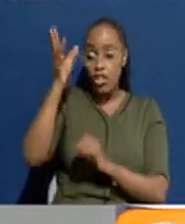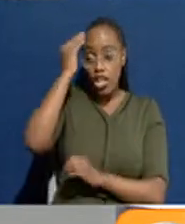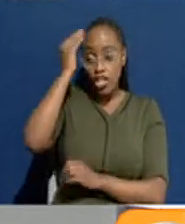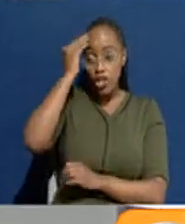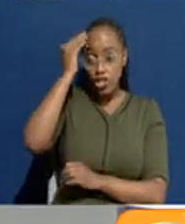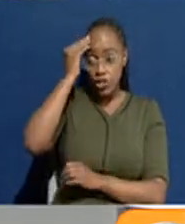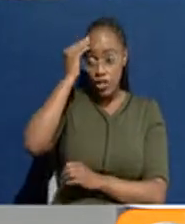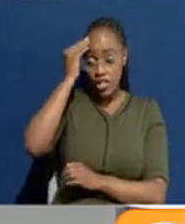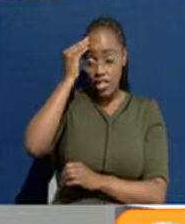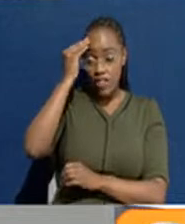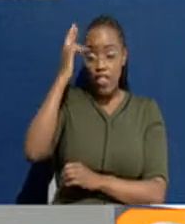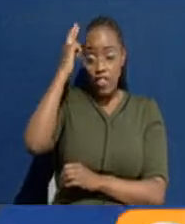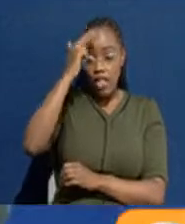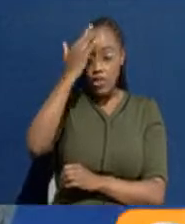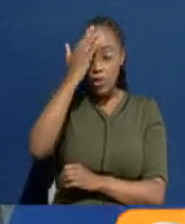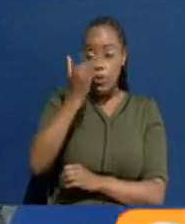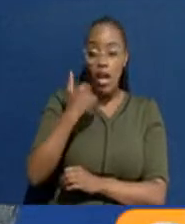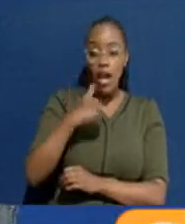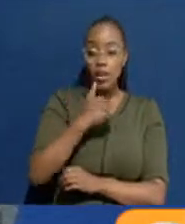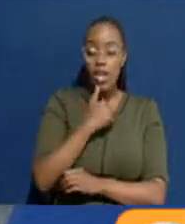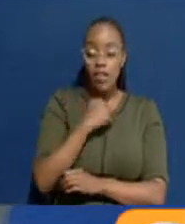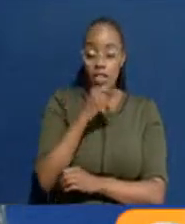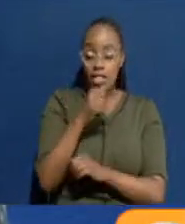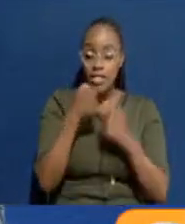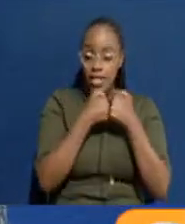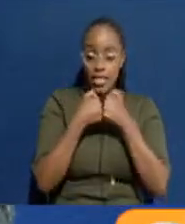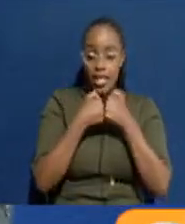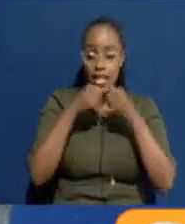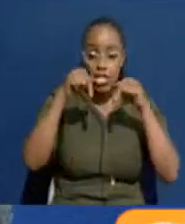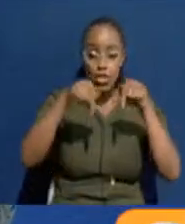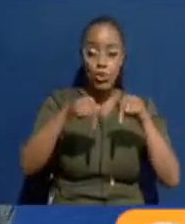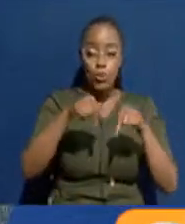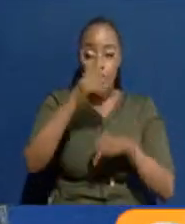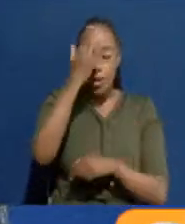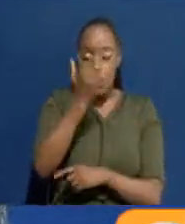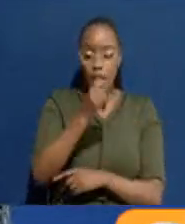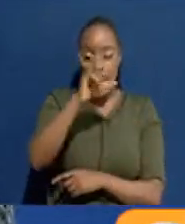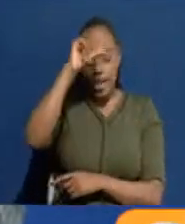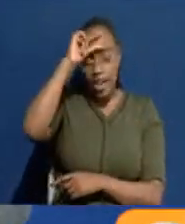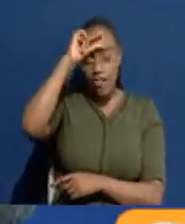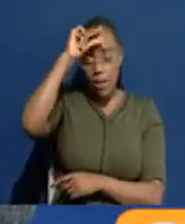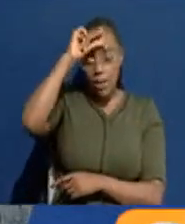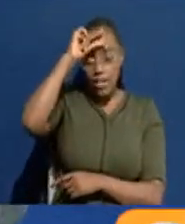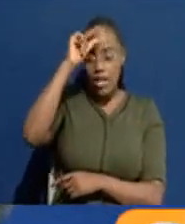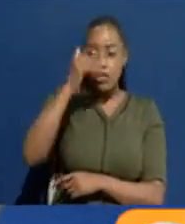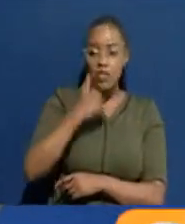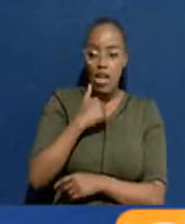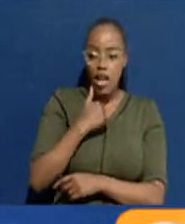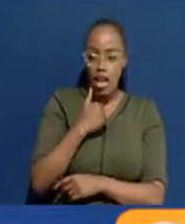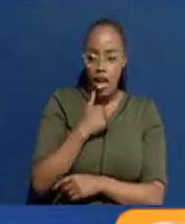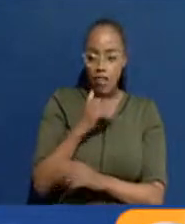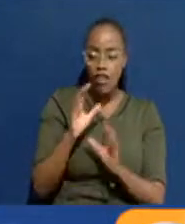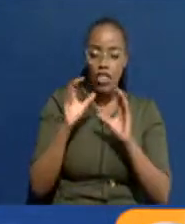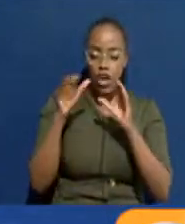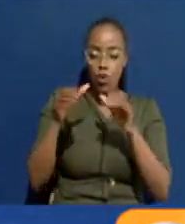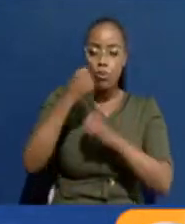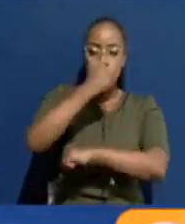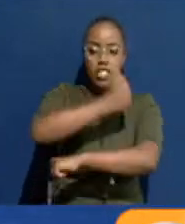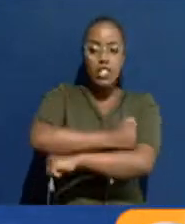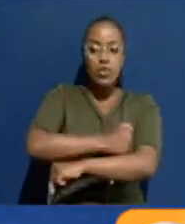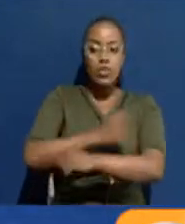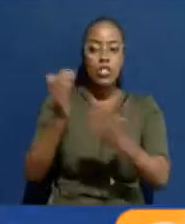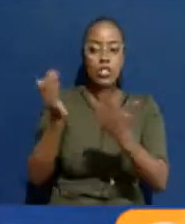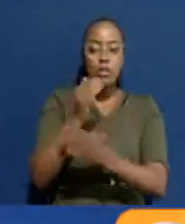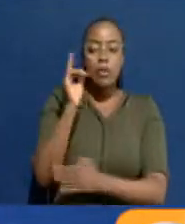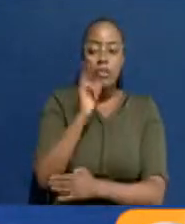Education. The reason why we are having these challenges today is because government has removed communities from the schools.